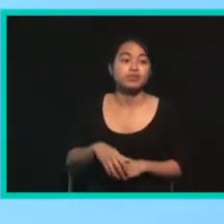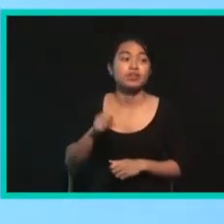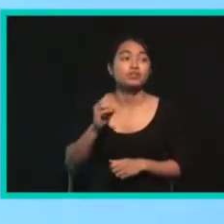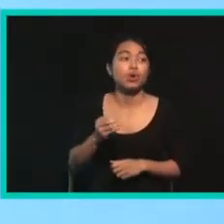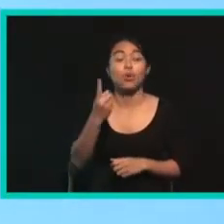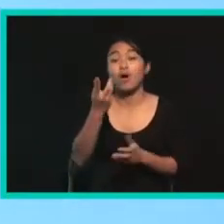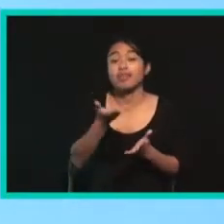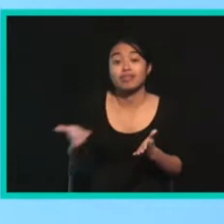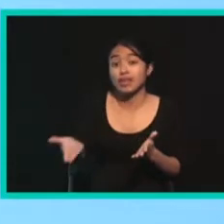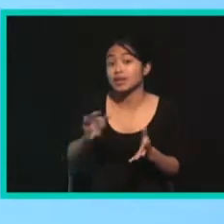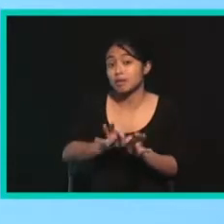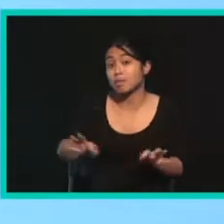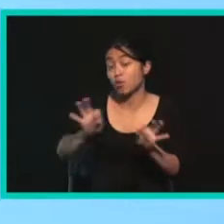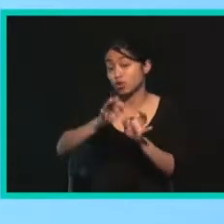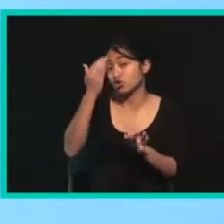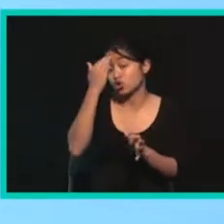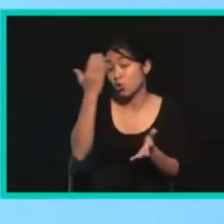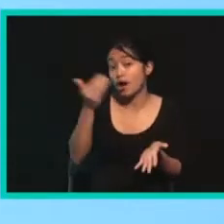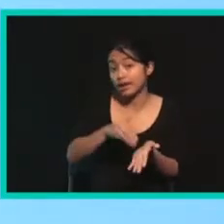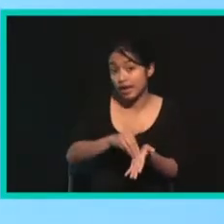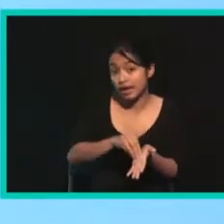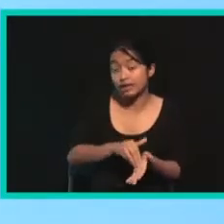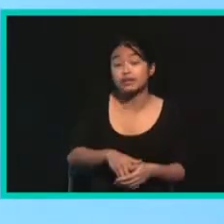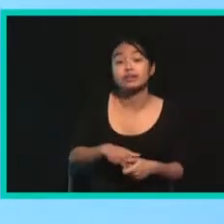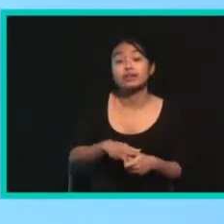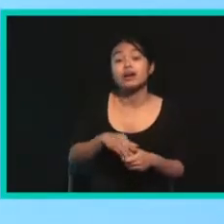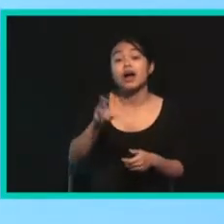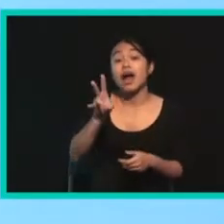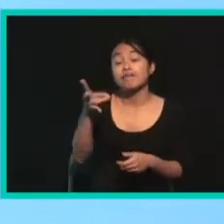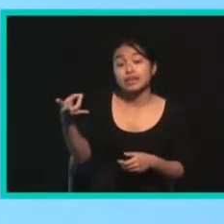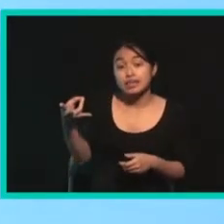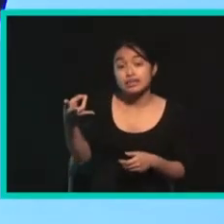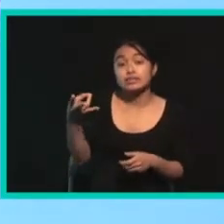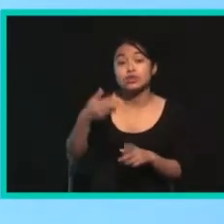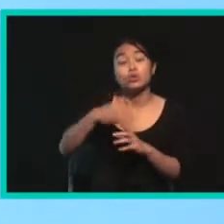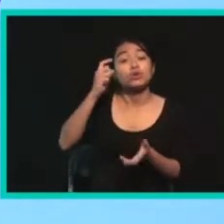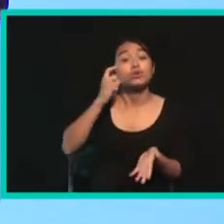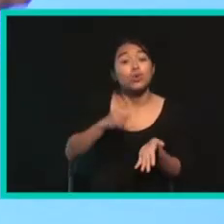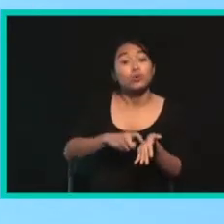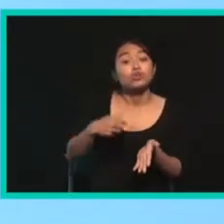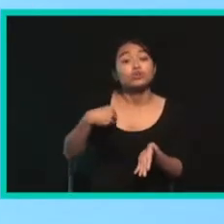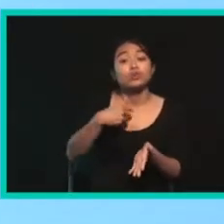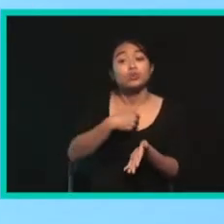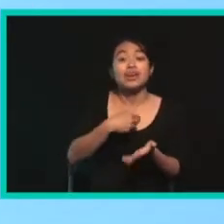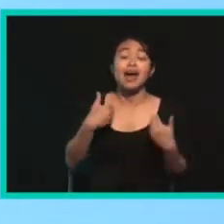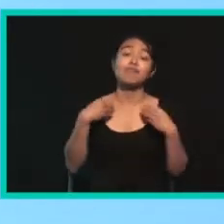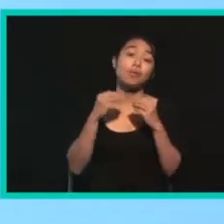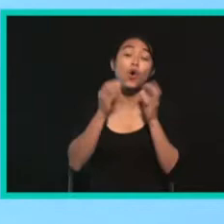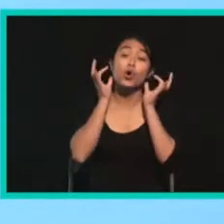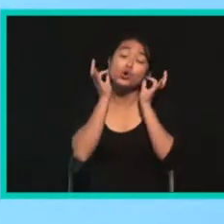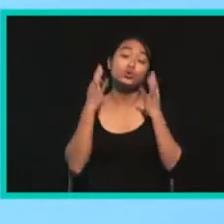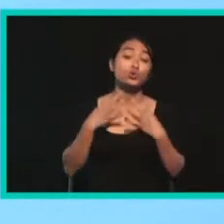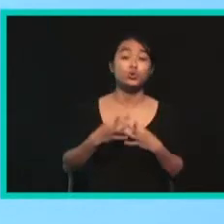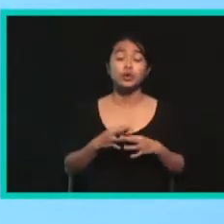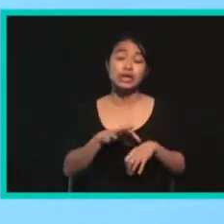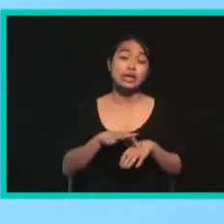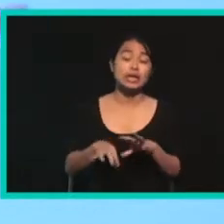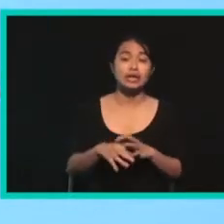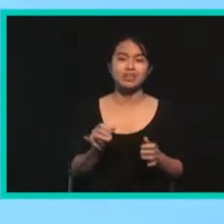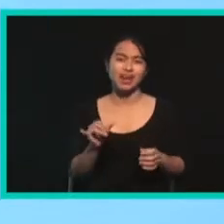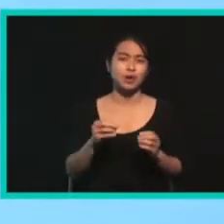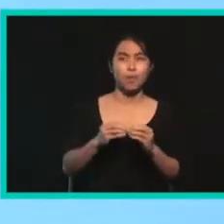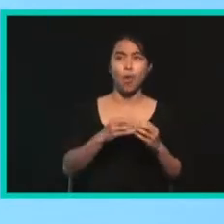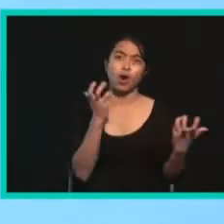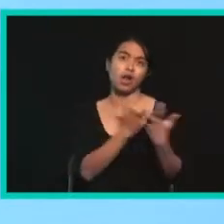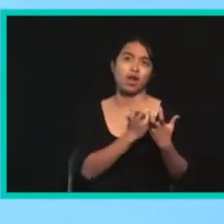But one thing that is important to note, again, as Adventists, we're noticing that we're wearing more jewelry, and there's kind of a concern like, oh, we're becoming more